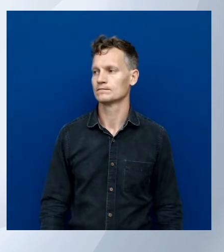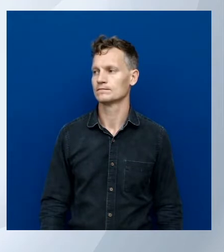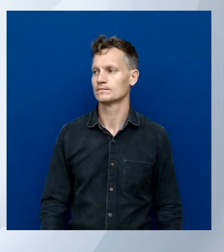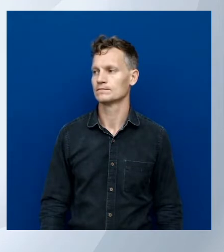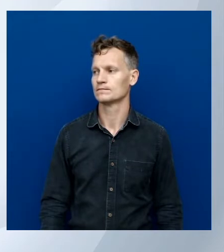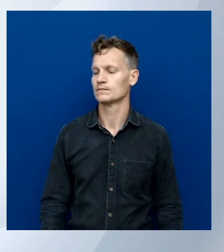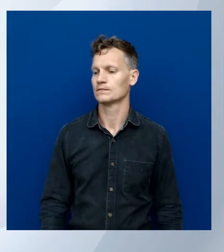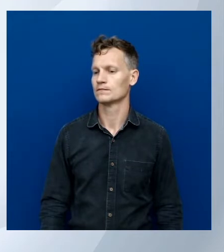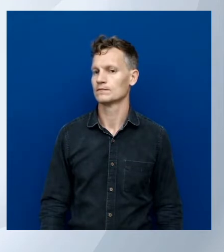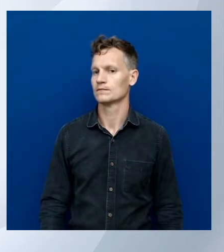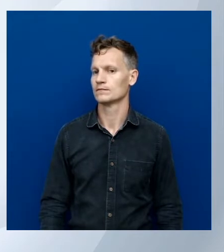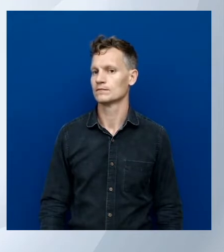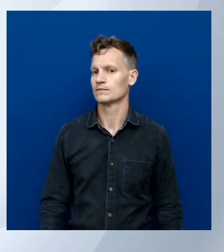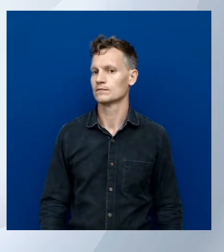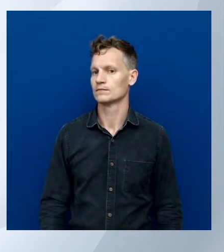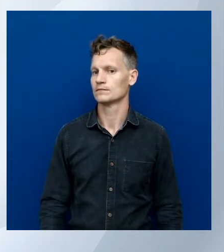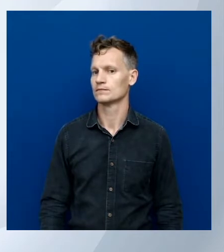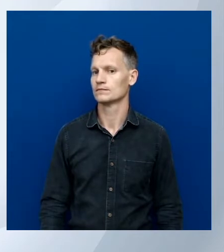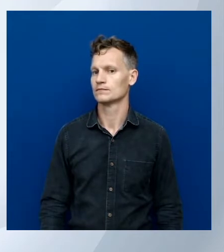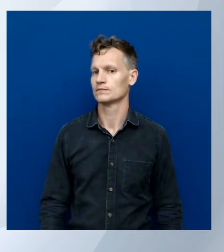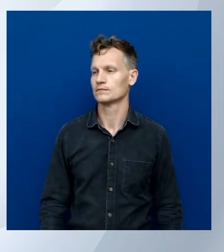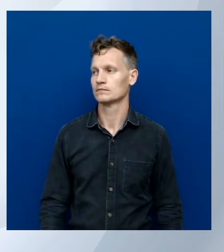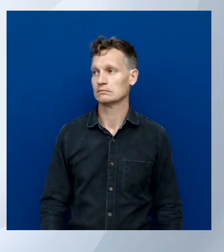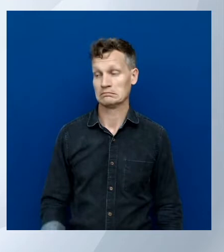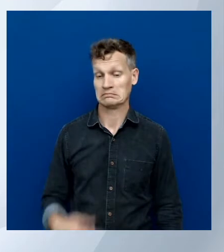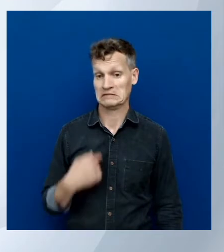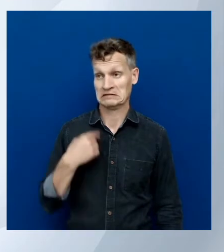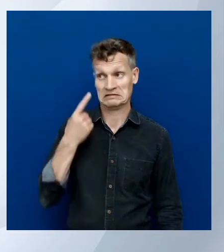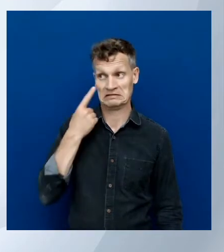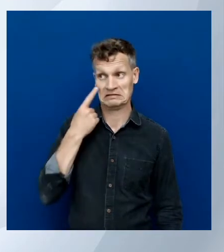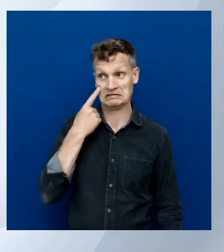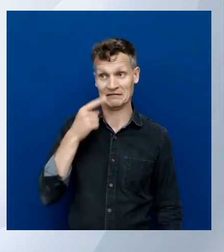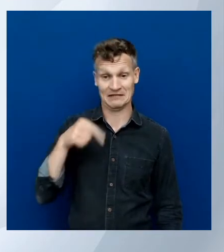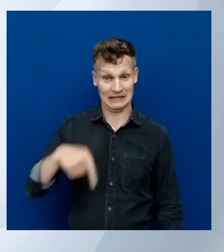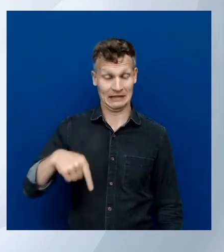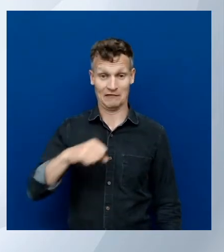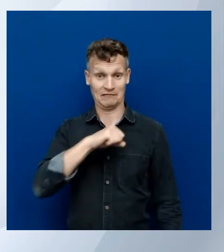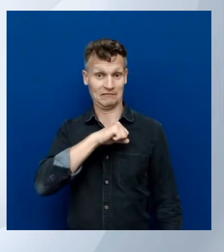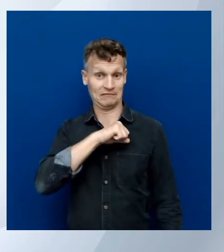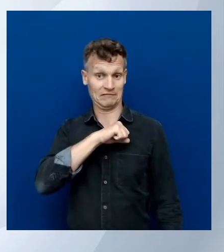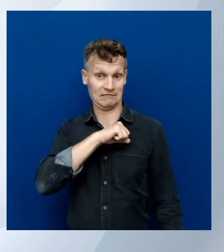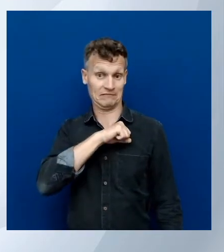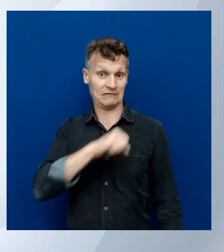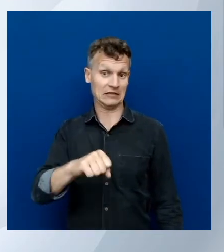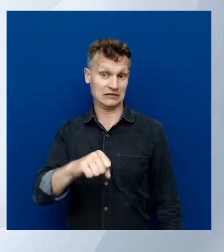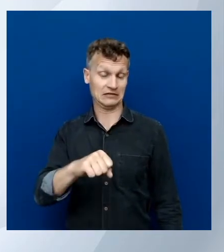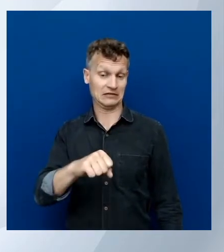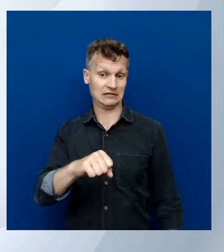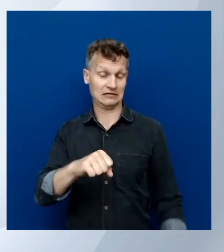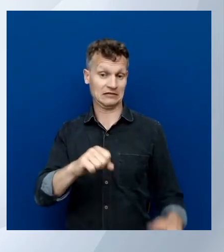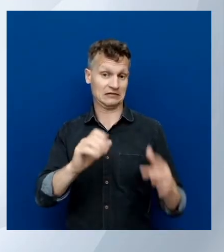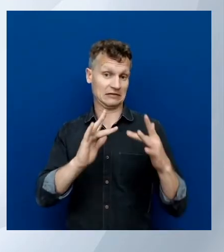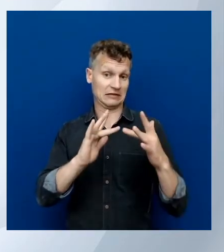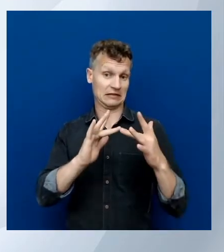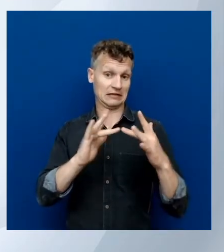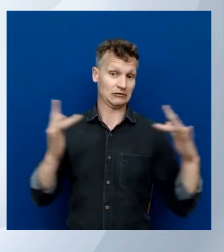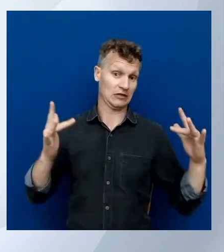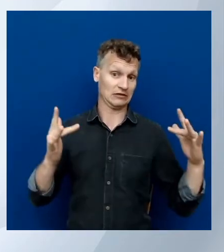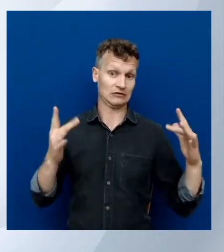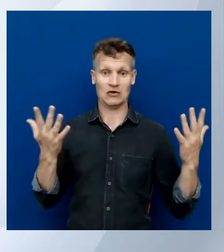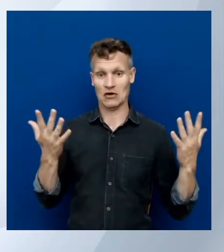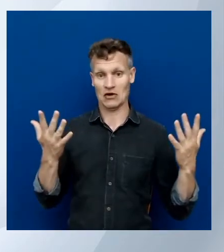Depending on the internet speed here, this might take a while, but we have to wait.